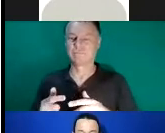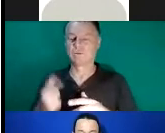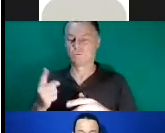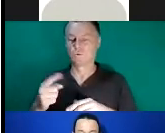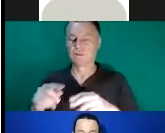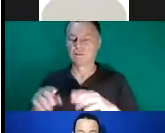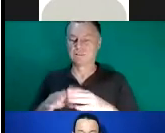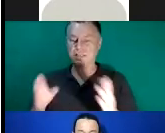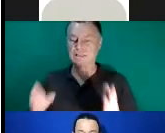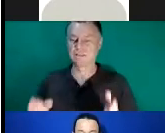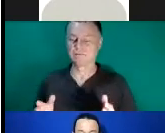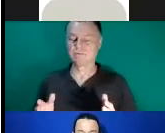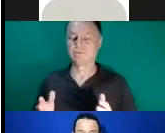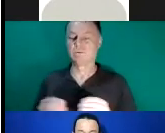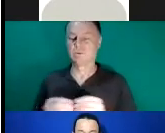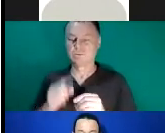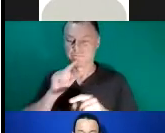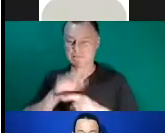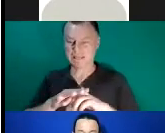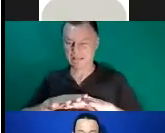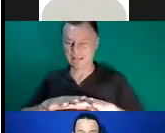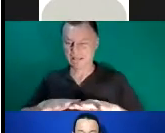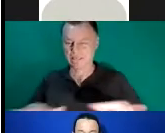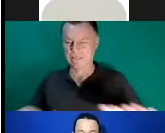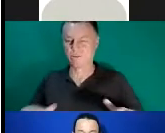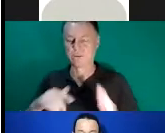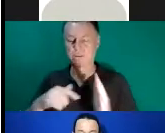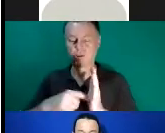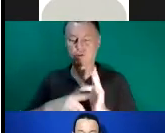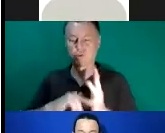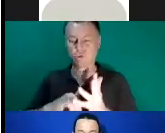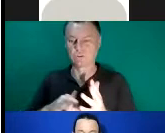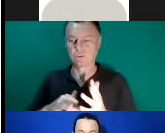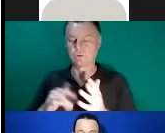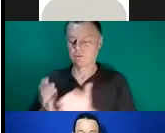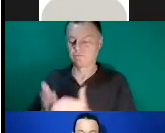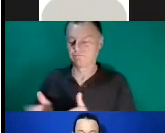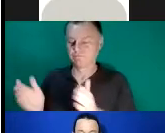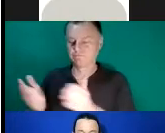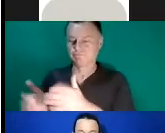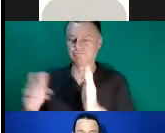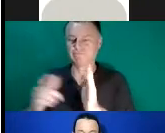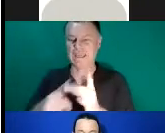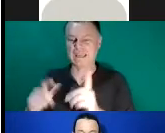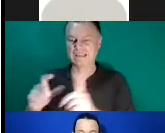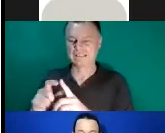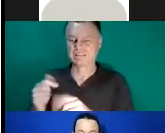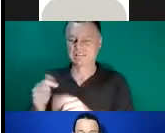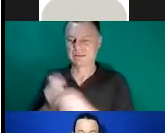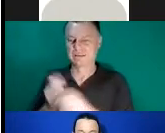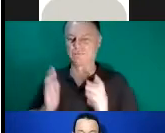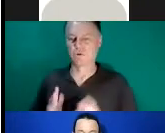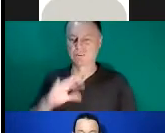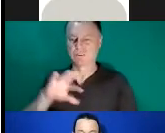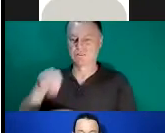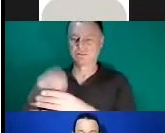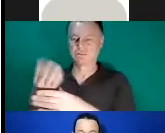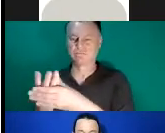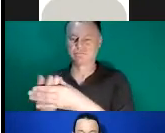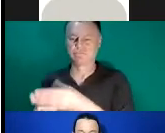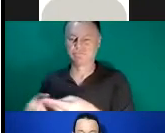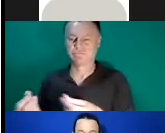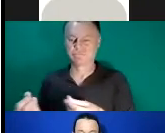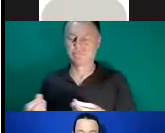table with an array of medical tools and disintegrating acids nearby. It was also claimed that there